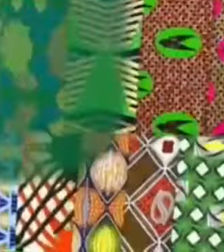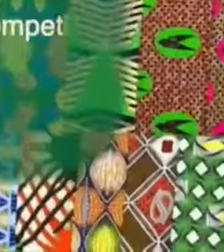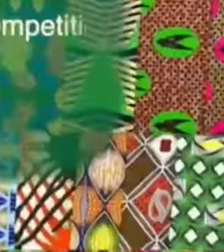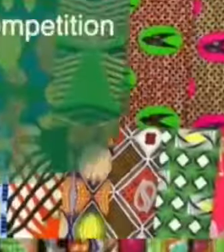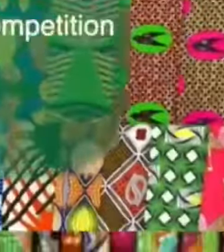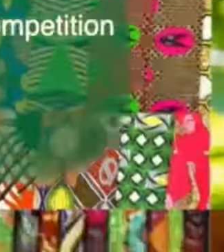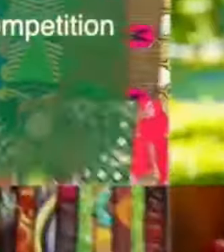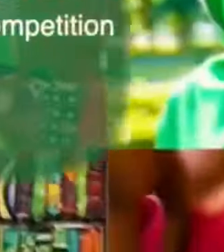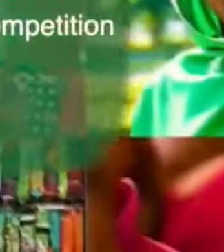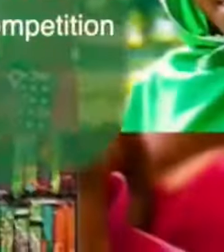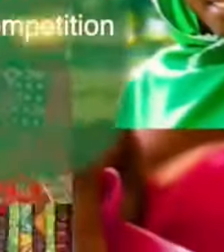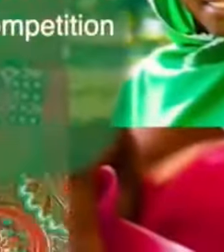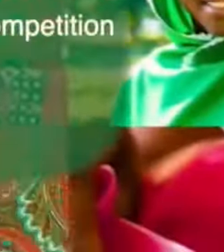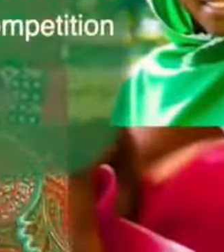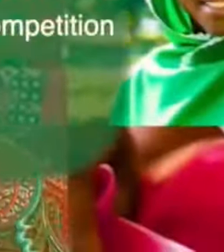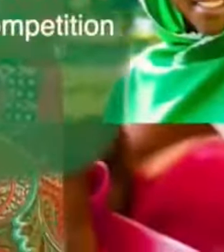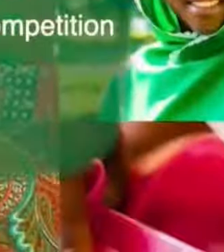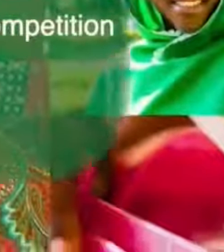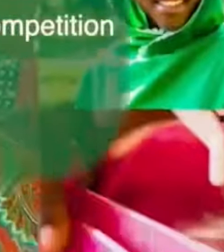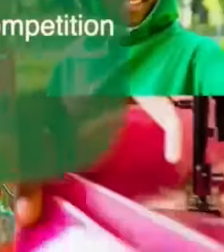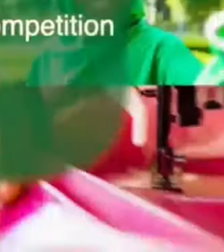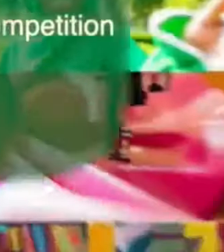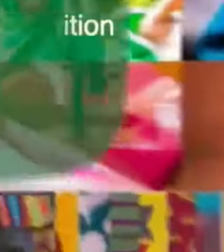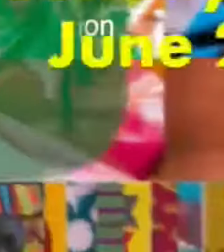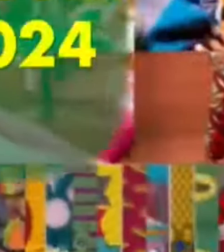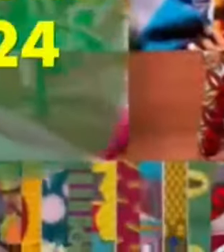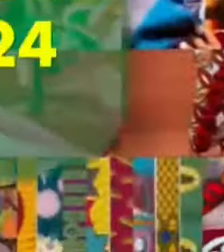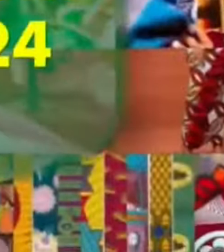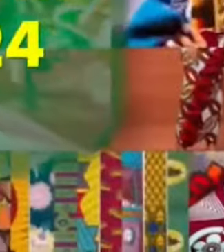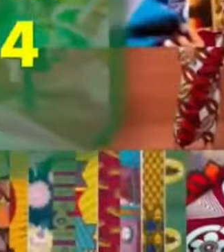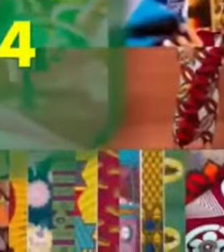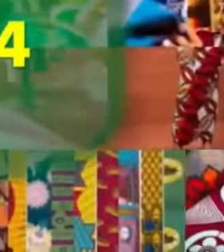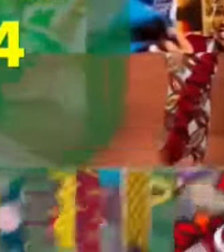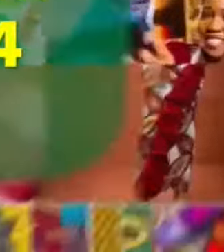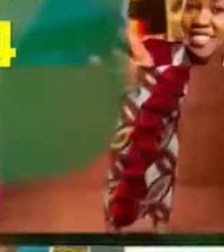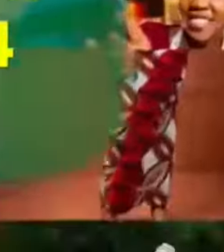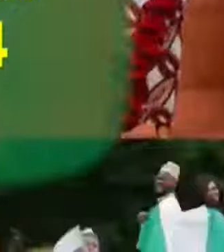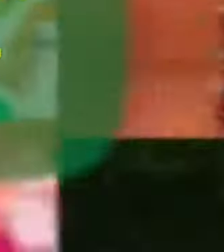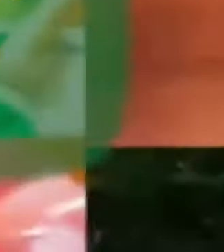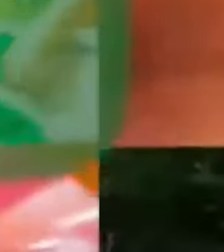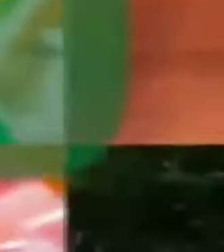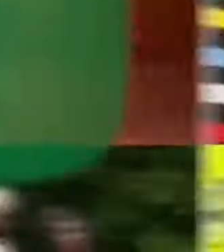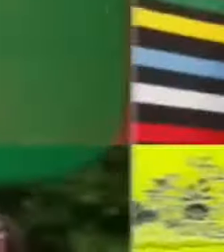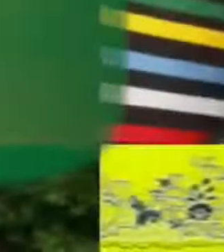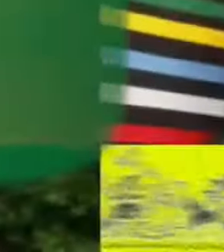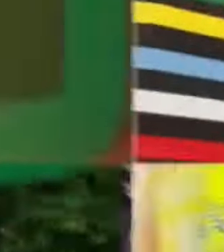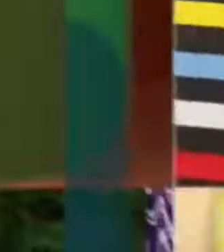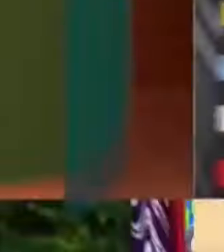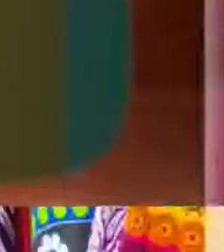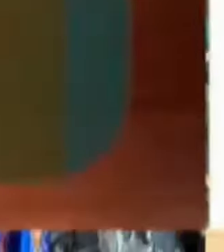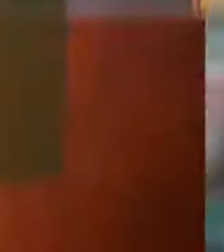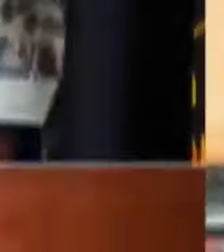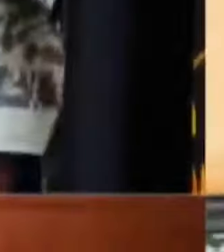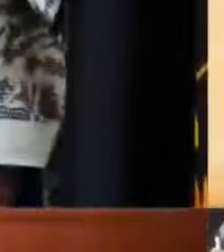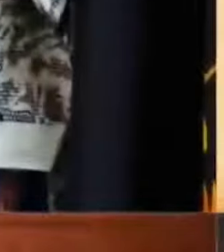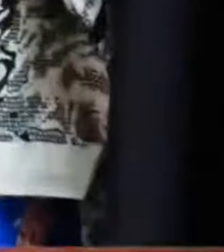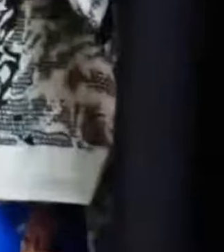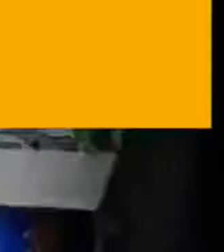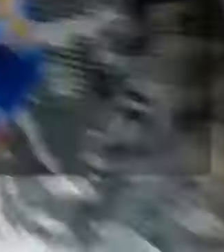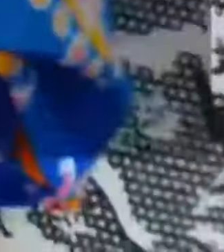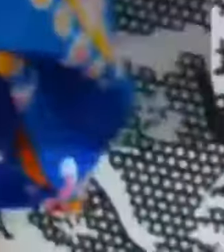will not apply for this competition? Submission of entries close on Sunday, 30th of June 2024. Submit your entries by